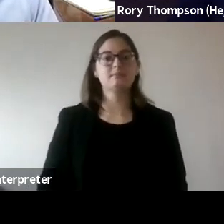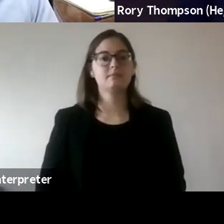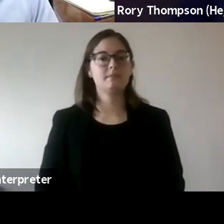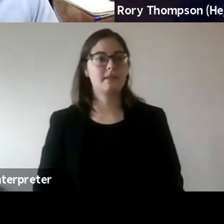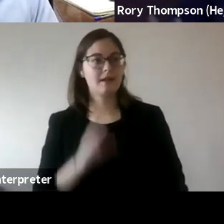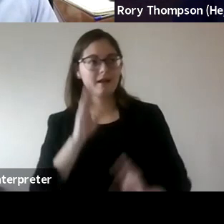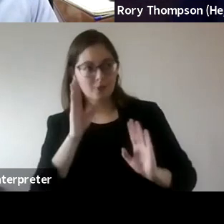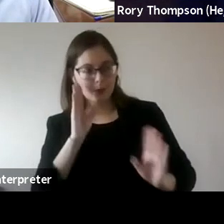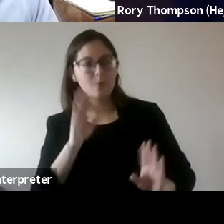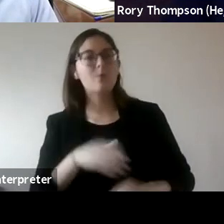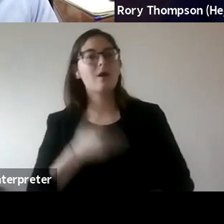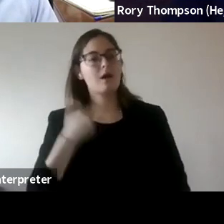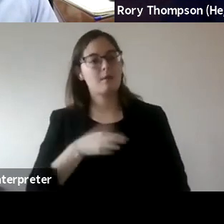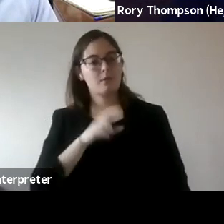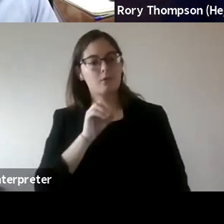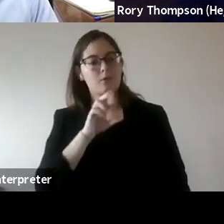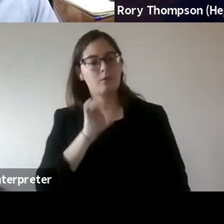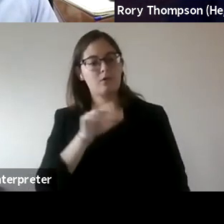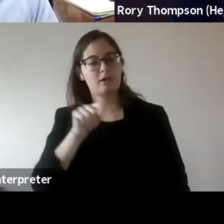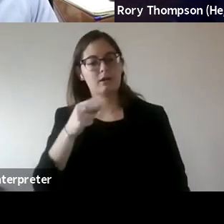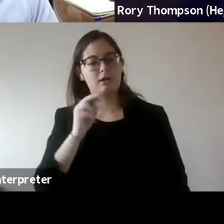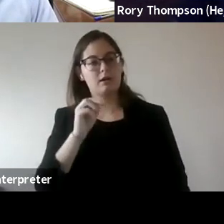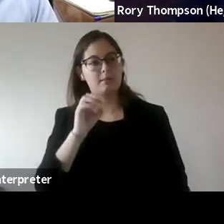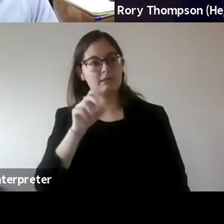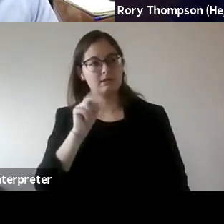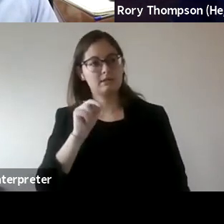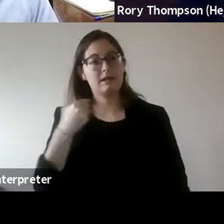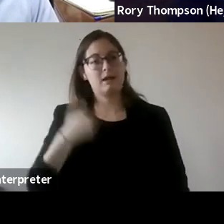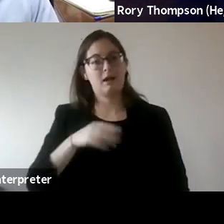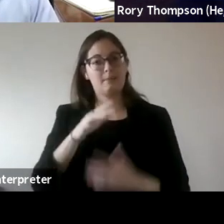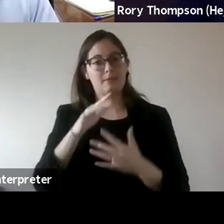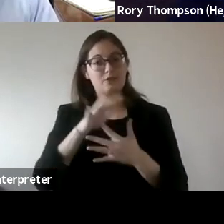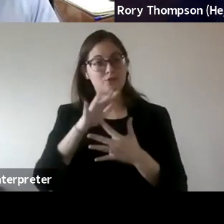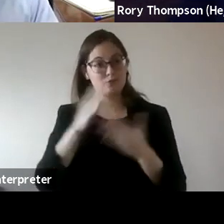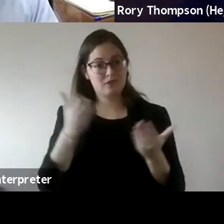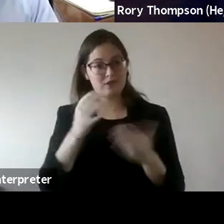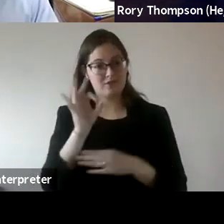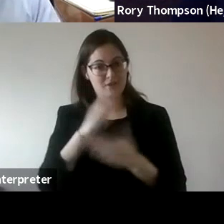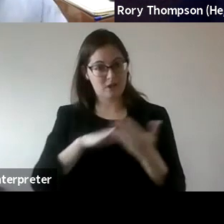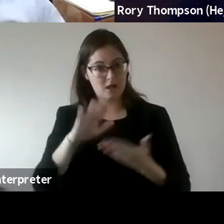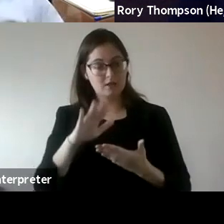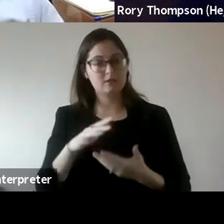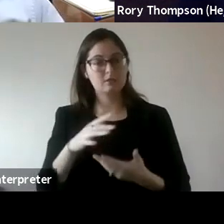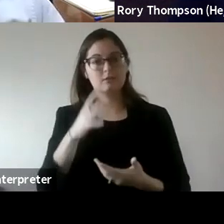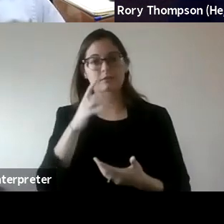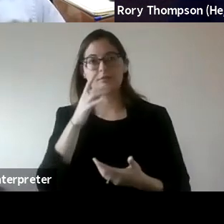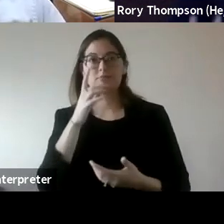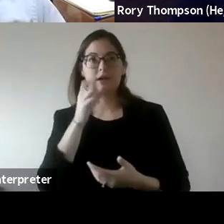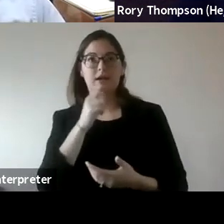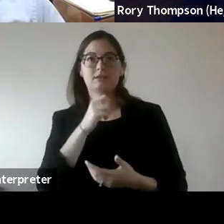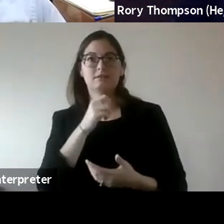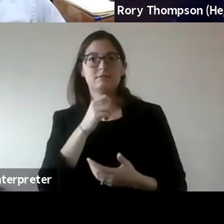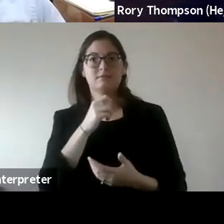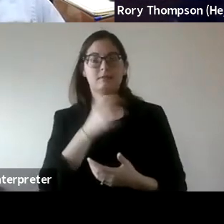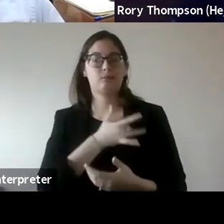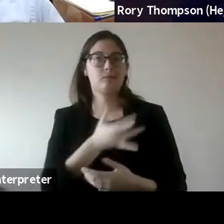Hello, I'm Rory Thompson. I am a junior here at Flagler College. I guess I can do the normal spiel that we